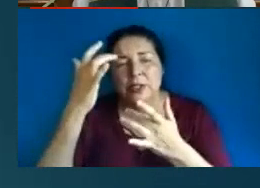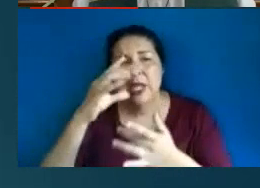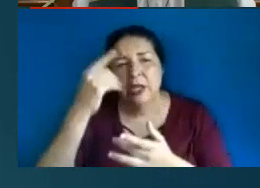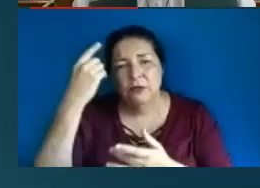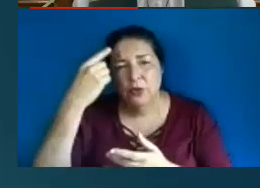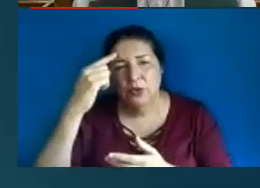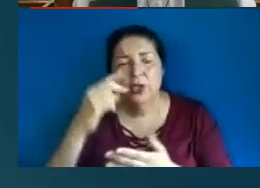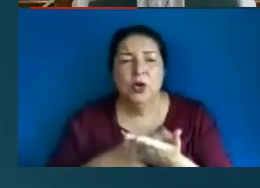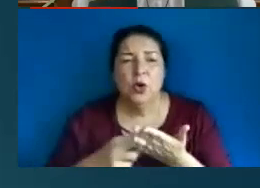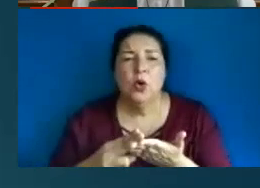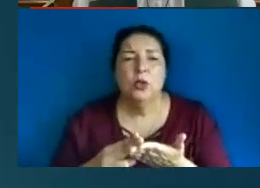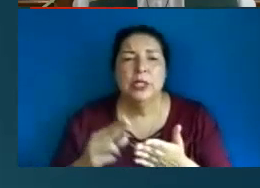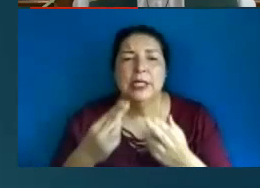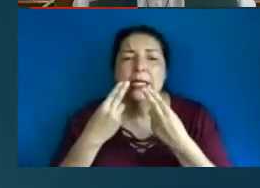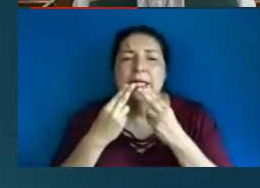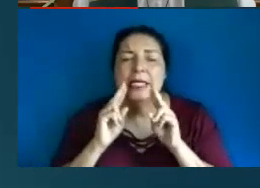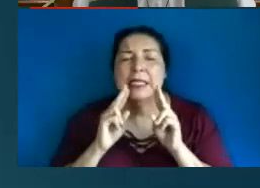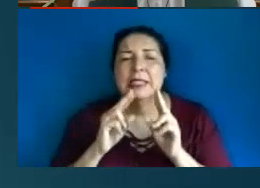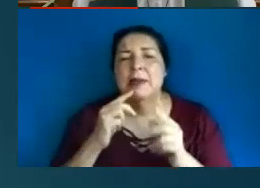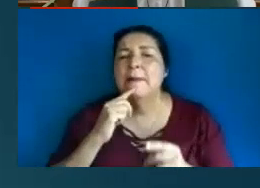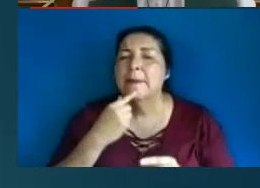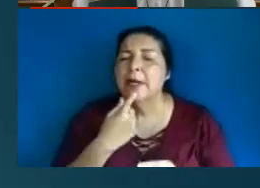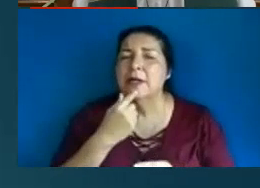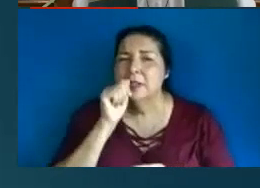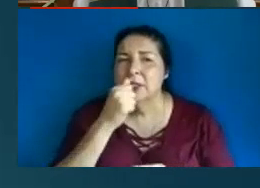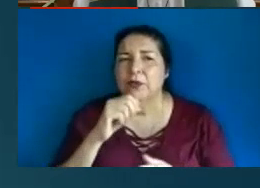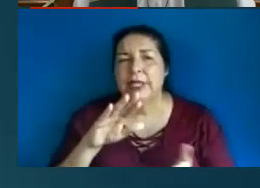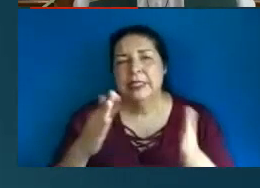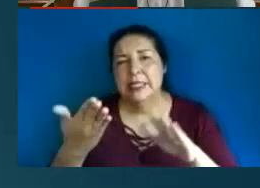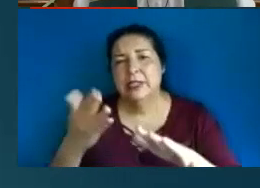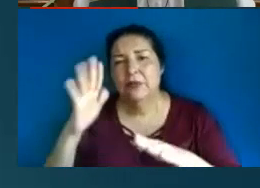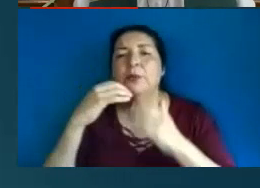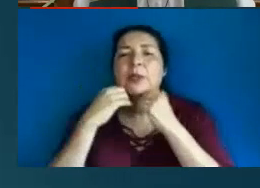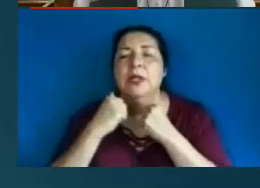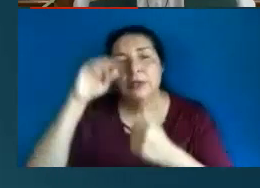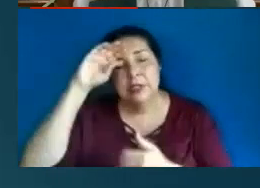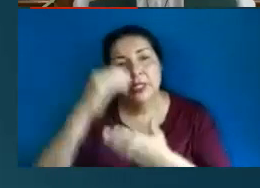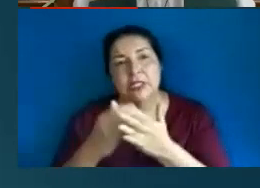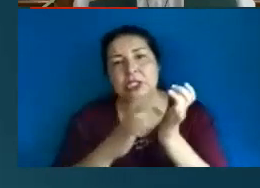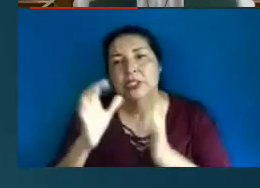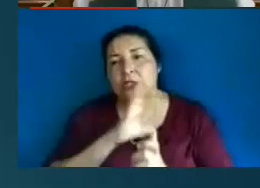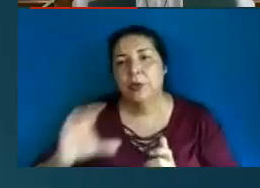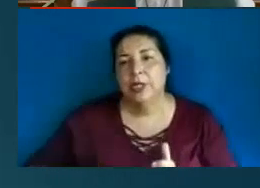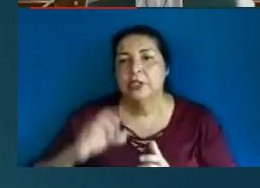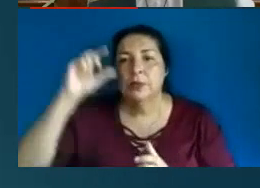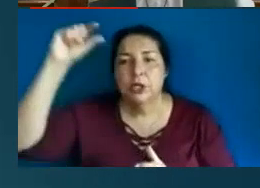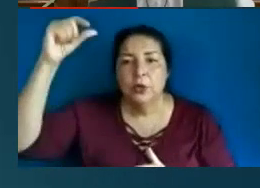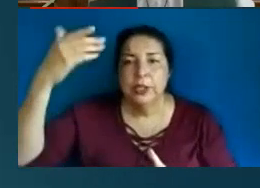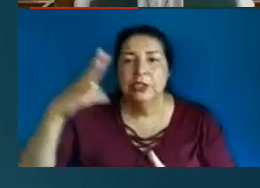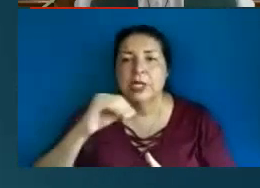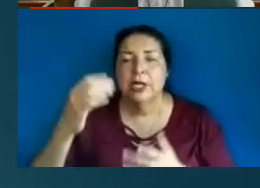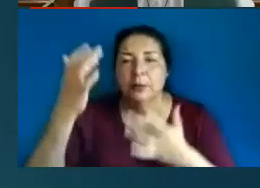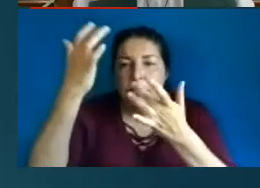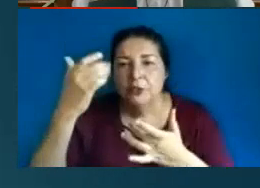holy, innocent, bitter sufferings and death of your beloved Son, Jesus Christ, to be gracious and merciful to